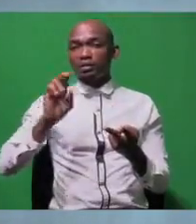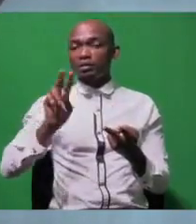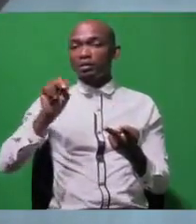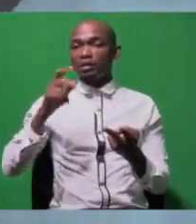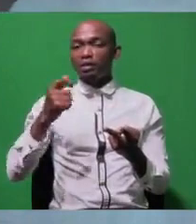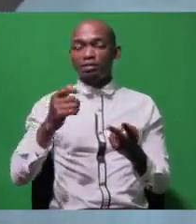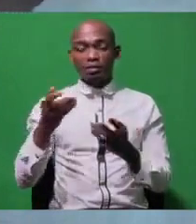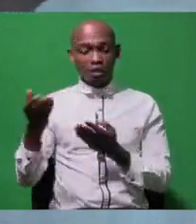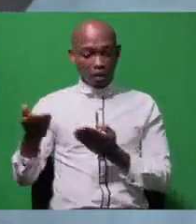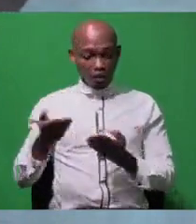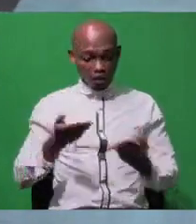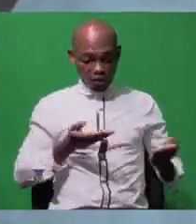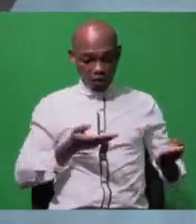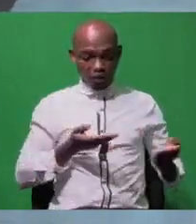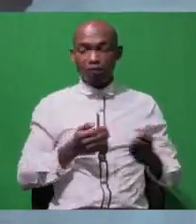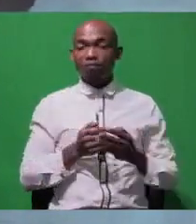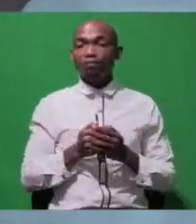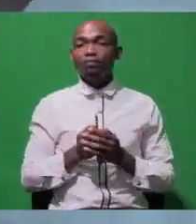receive.